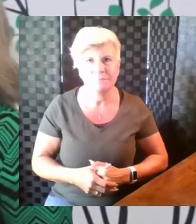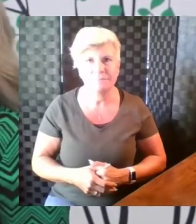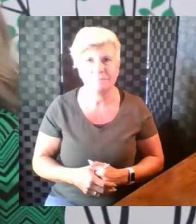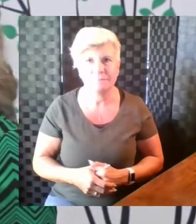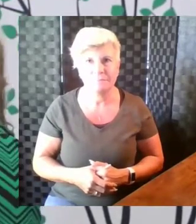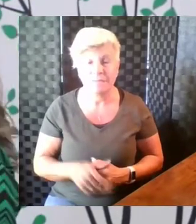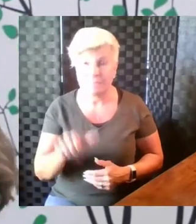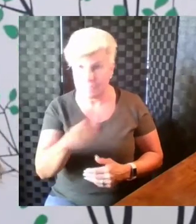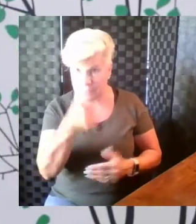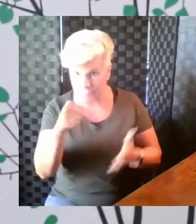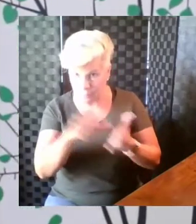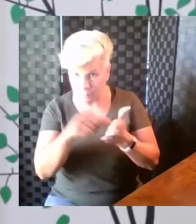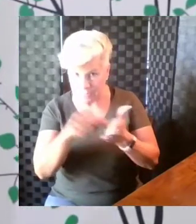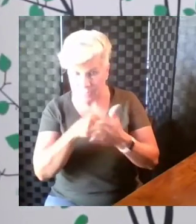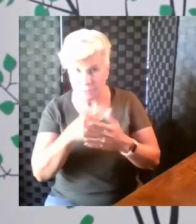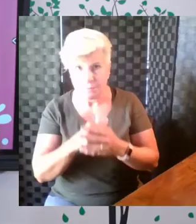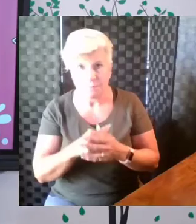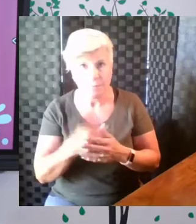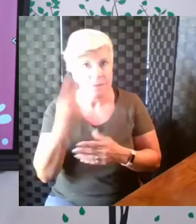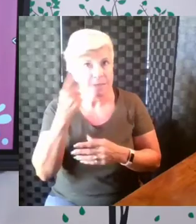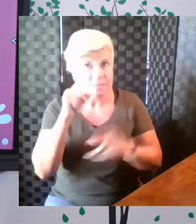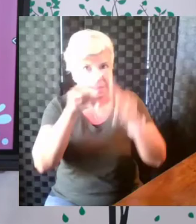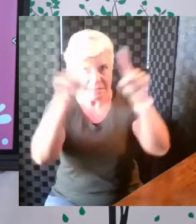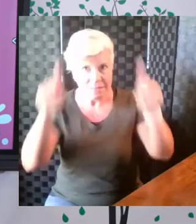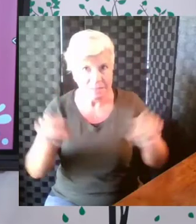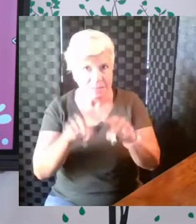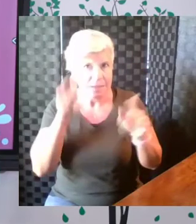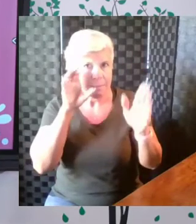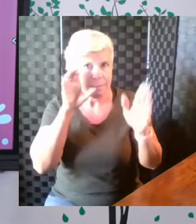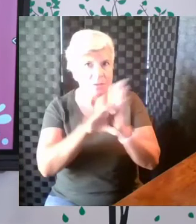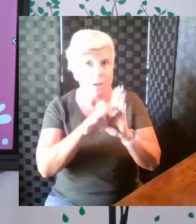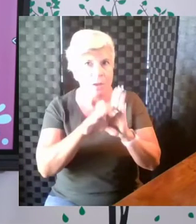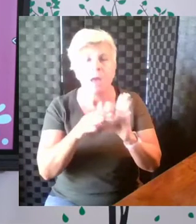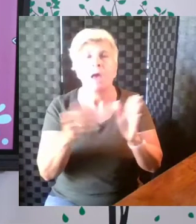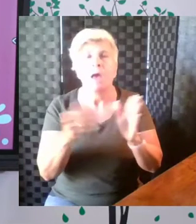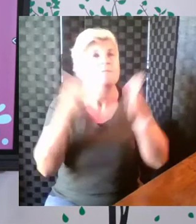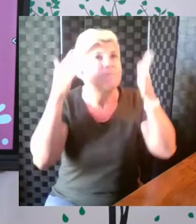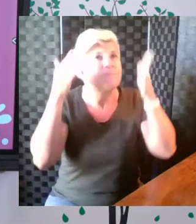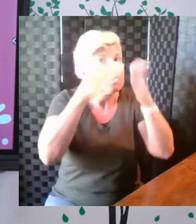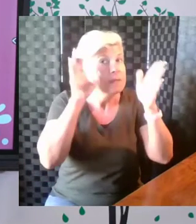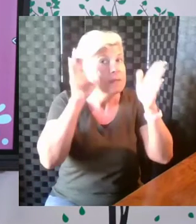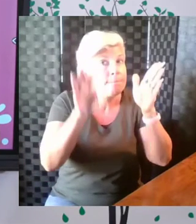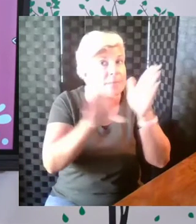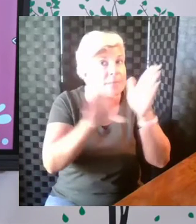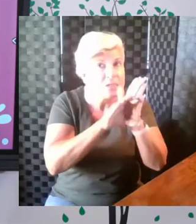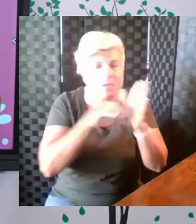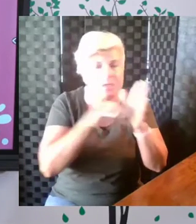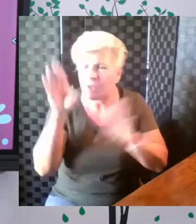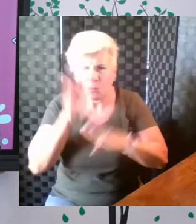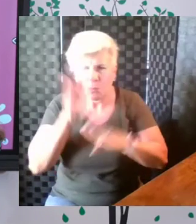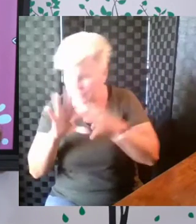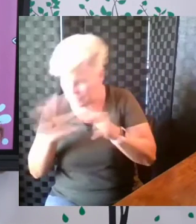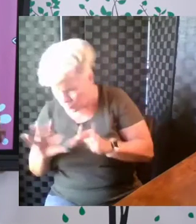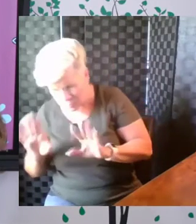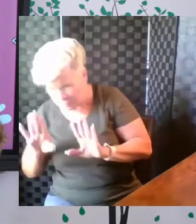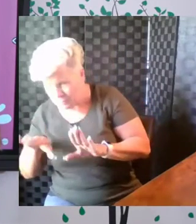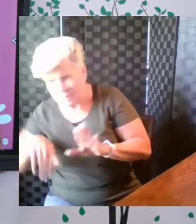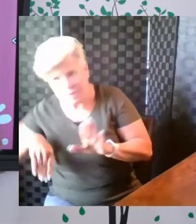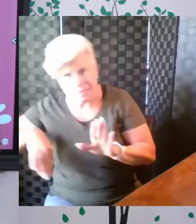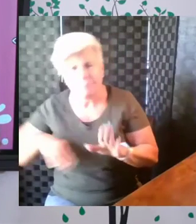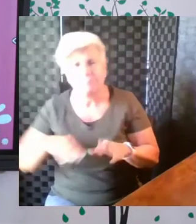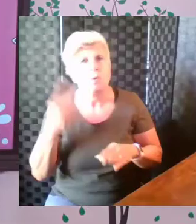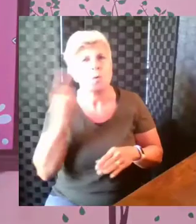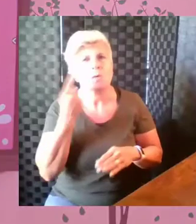Let's look at another page. We see this picture here, and again, I'm only focusing on the picture. I'm not worried about the words right now,